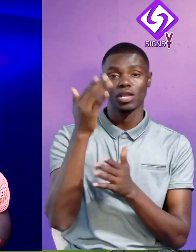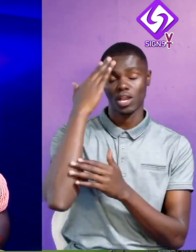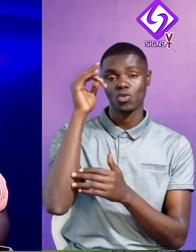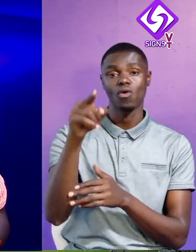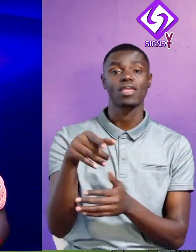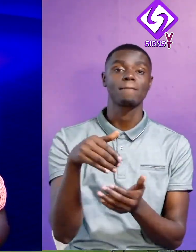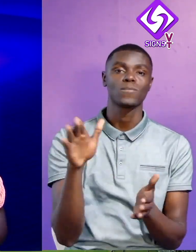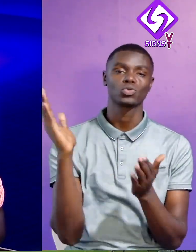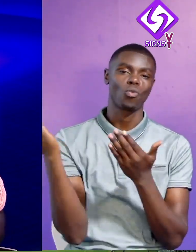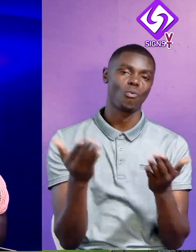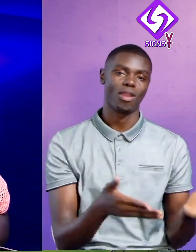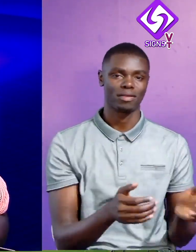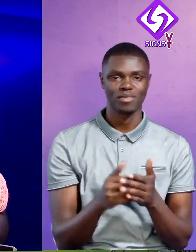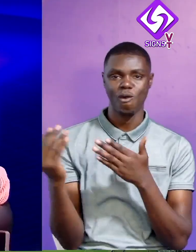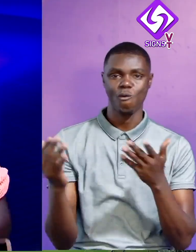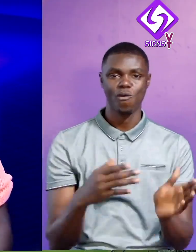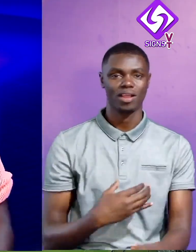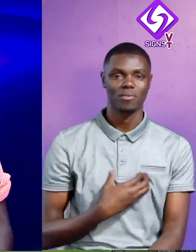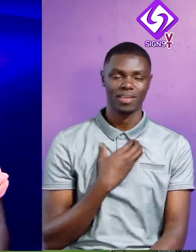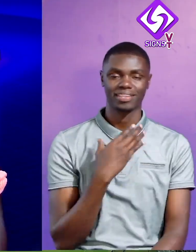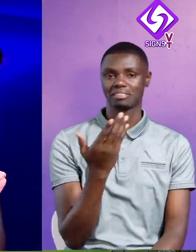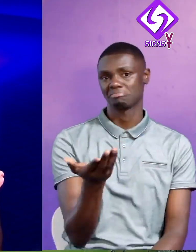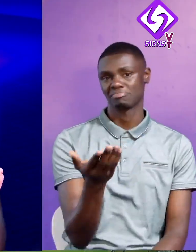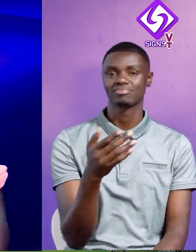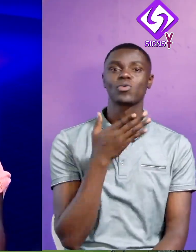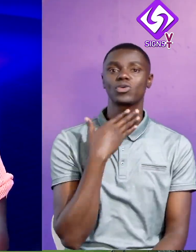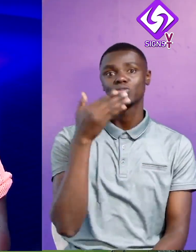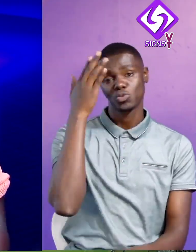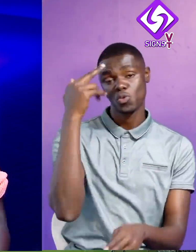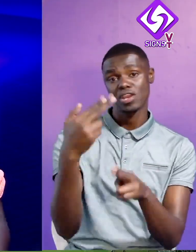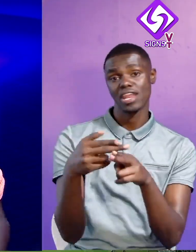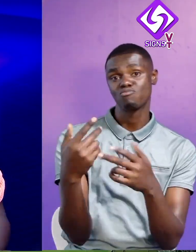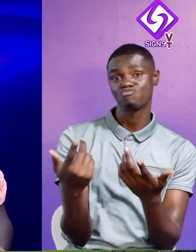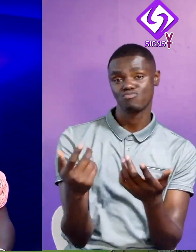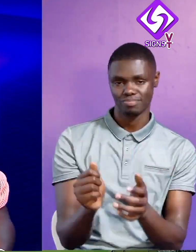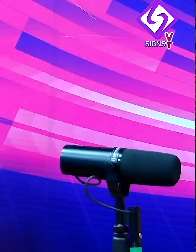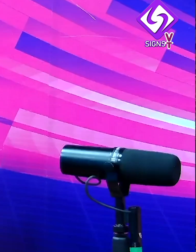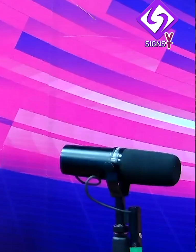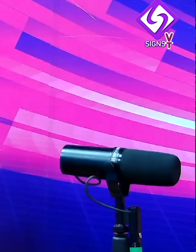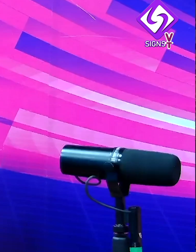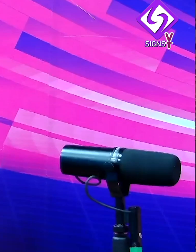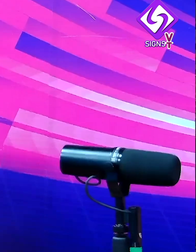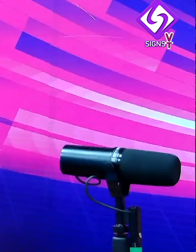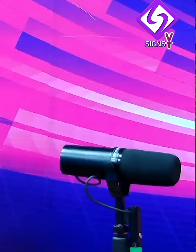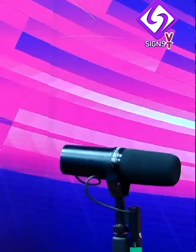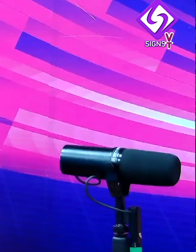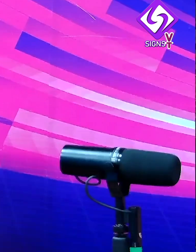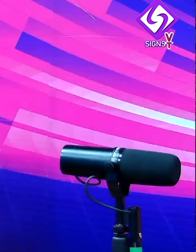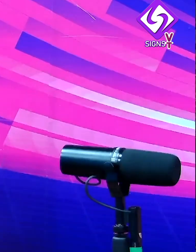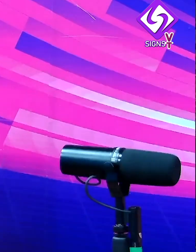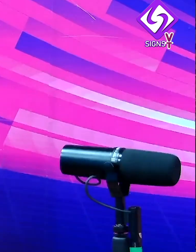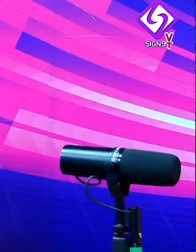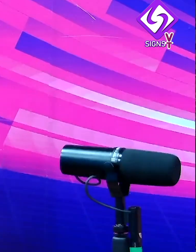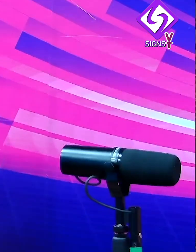zaidi. So welcome our guest. So tumjue kwa majina kwanza. Asante. Asante